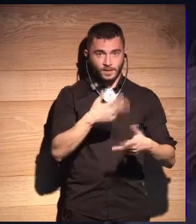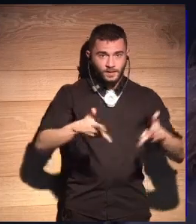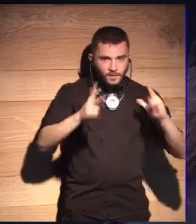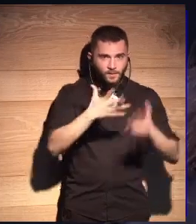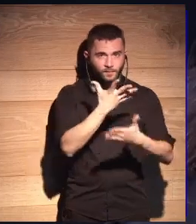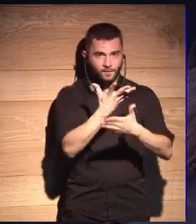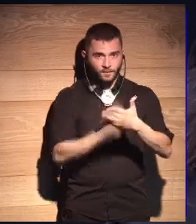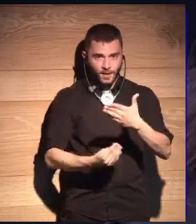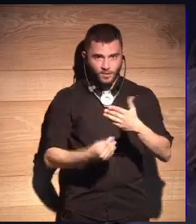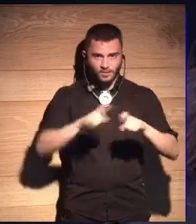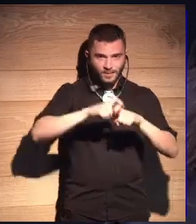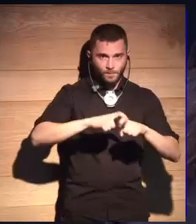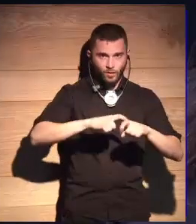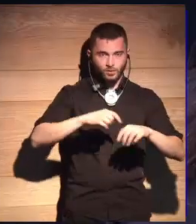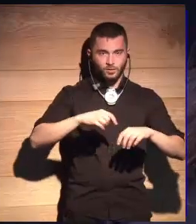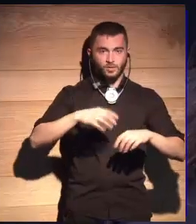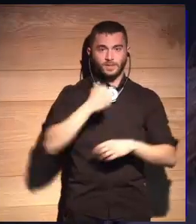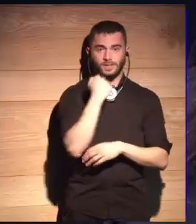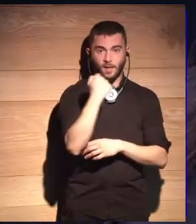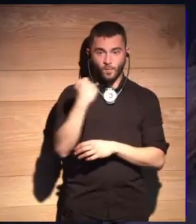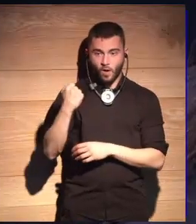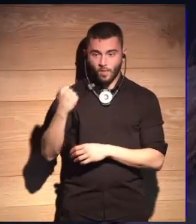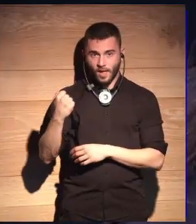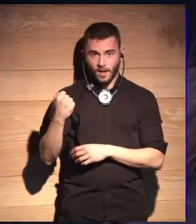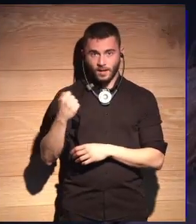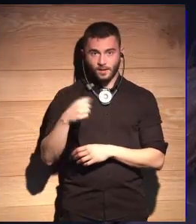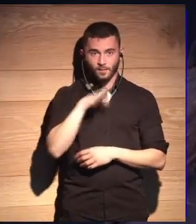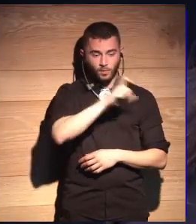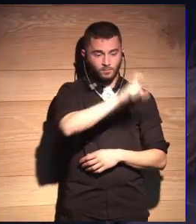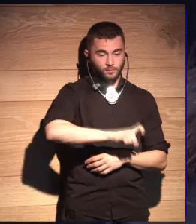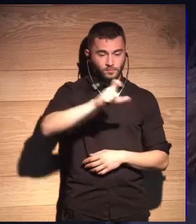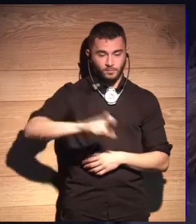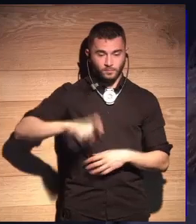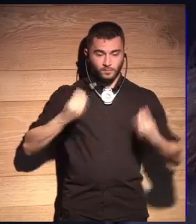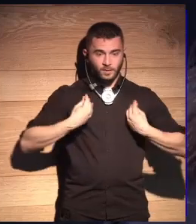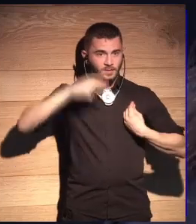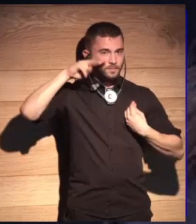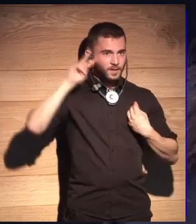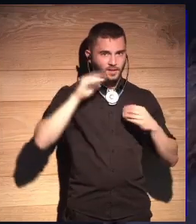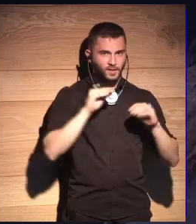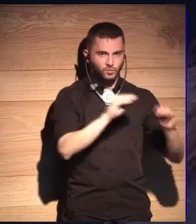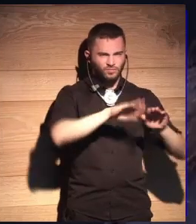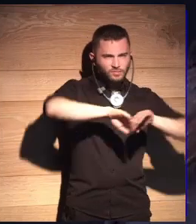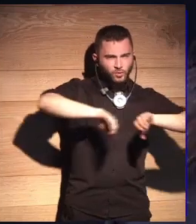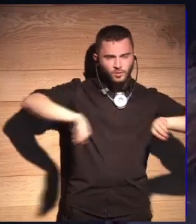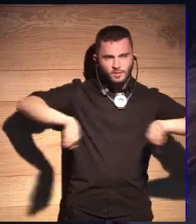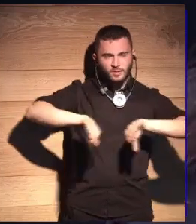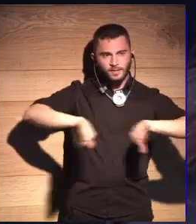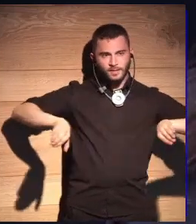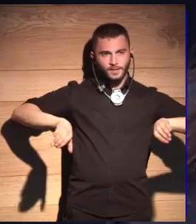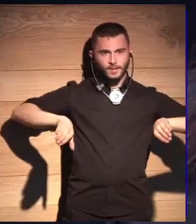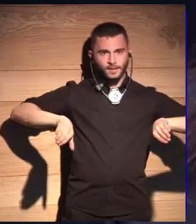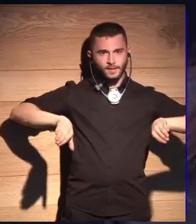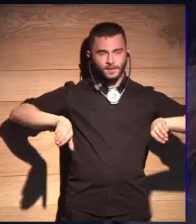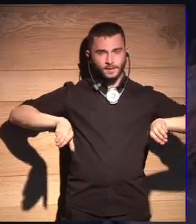from lived experiences of people. So there is, I think, across Western democracies, a sense that the sources or the